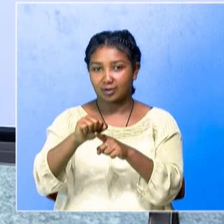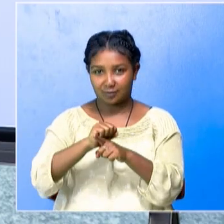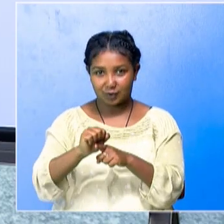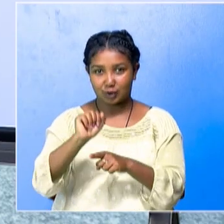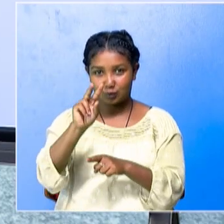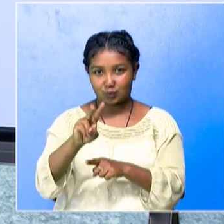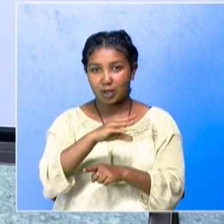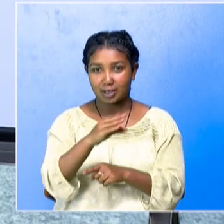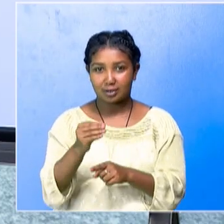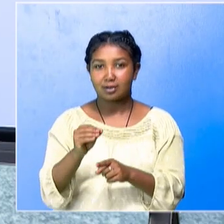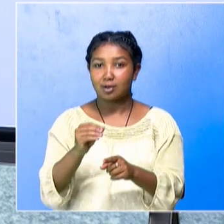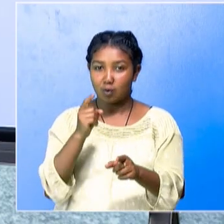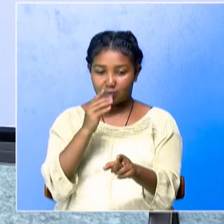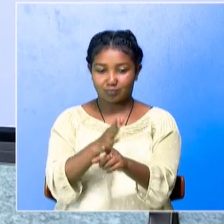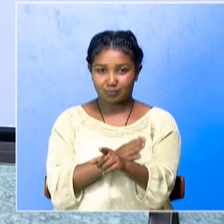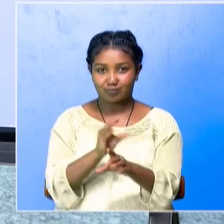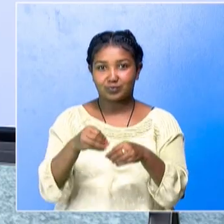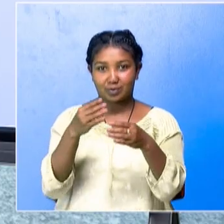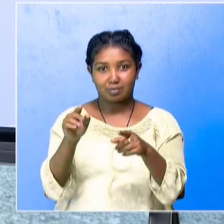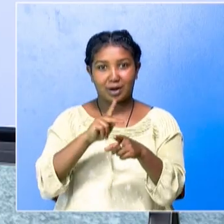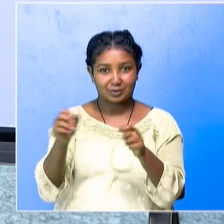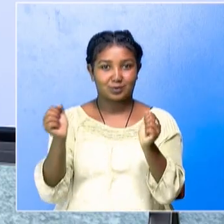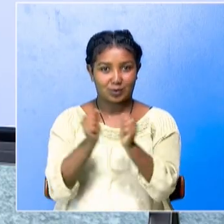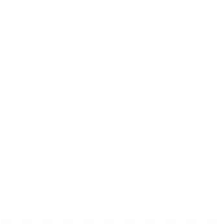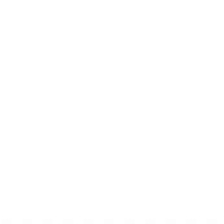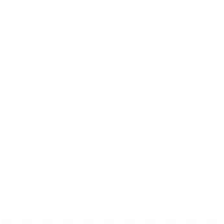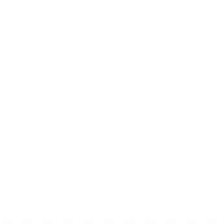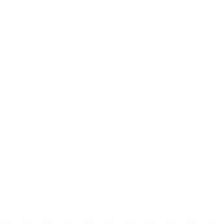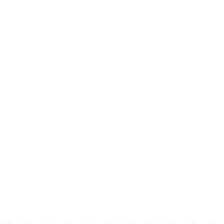activity 2, and I'll give you correction and we'll practice together.